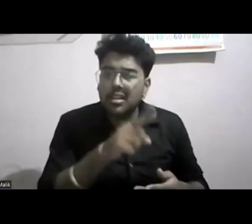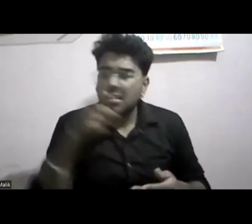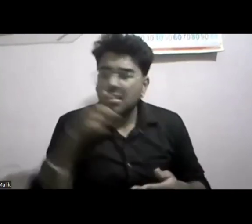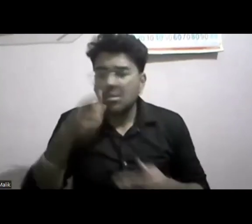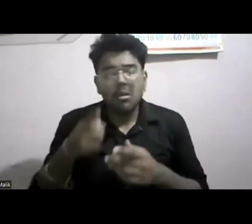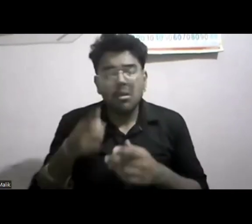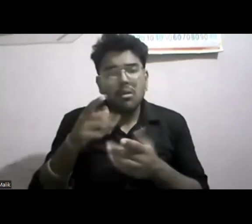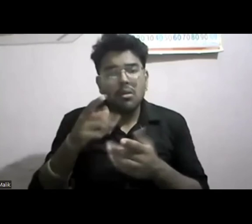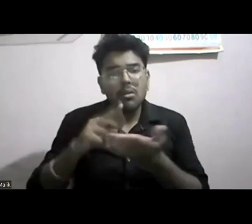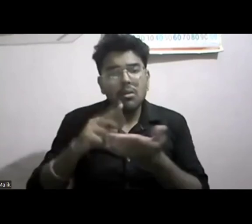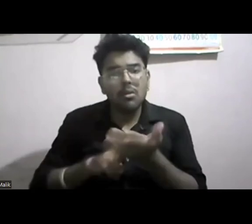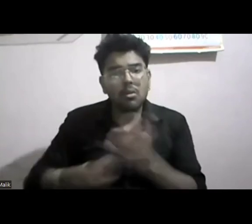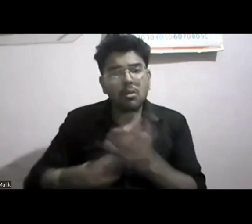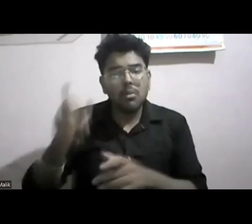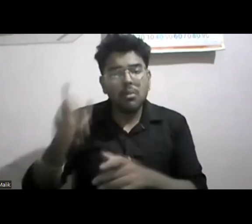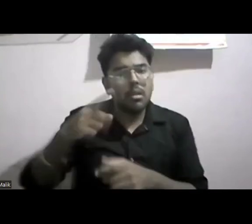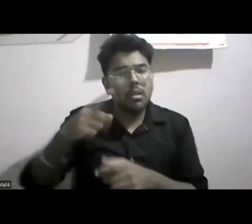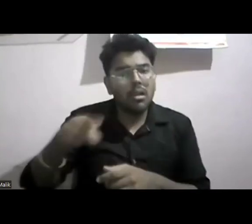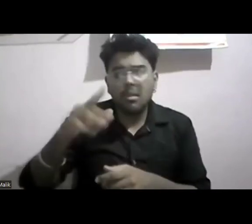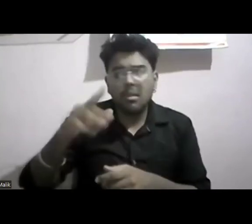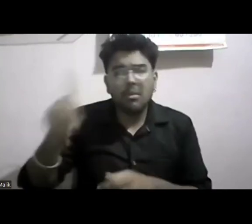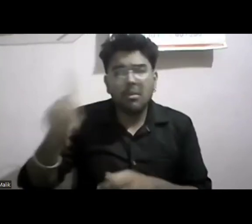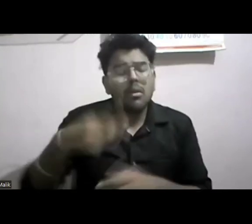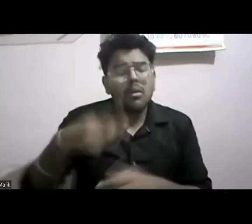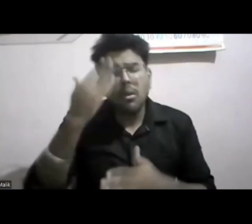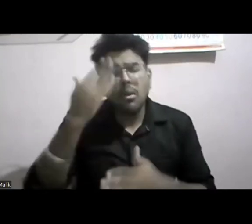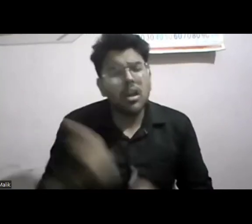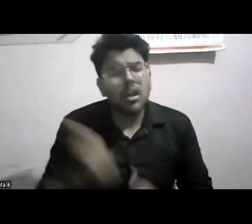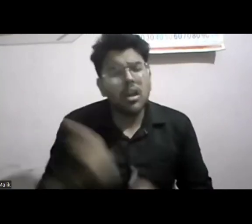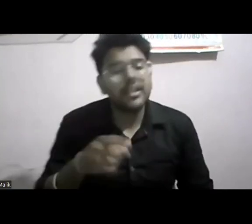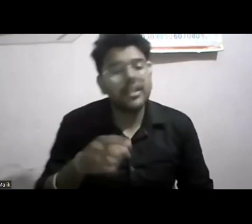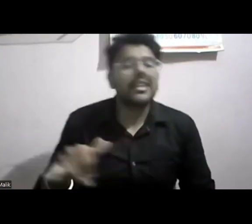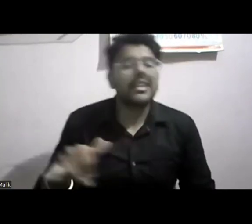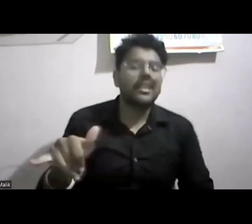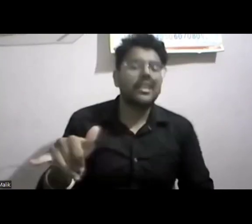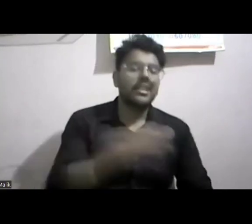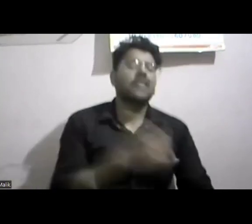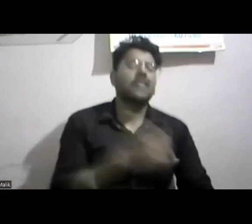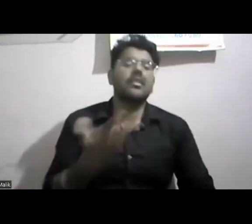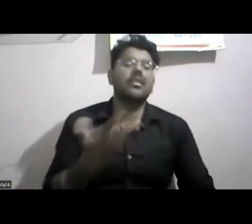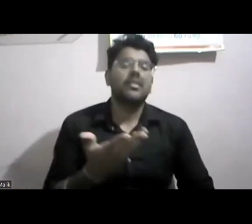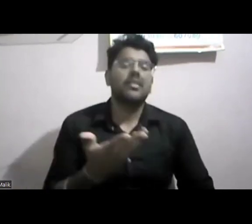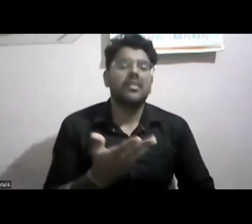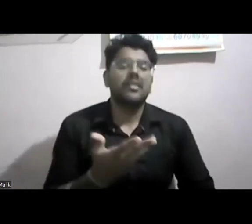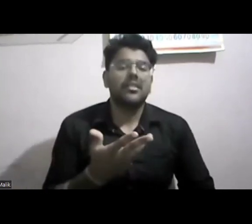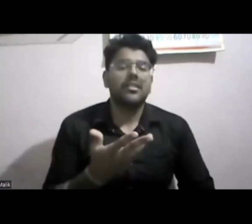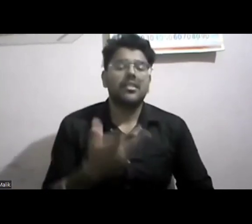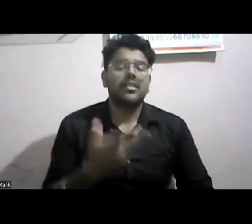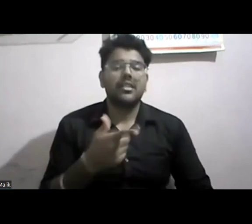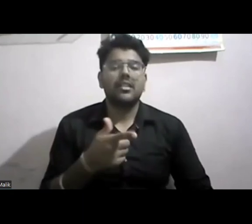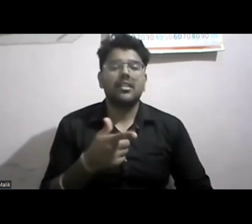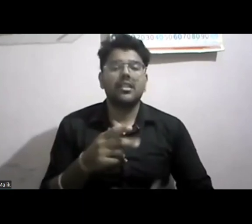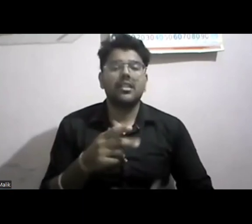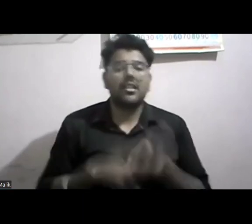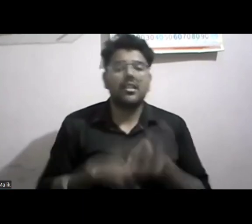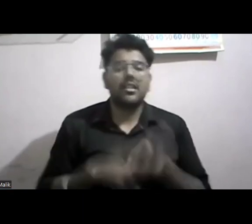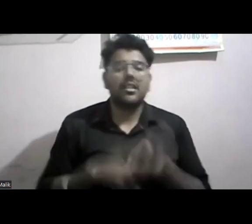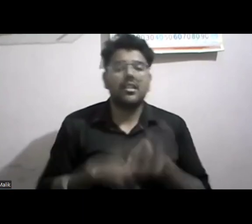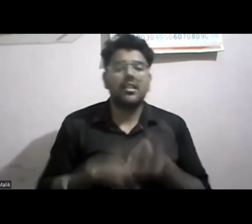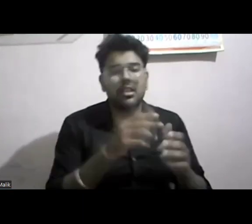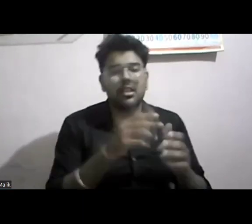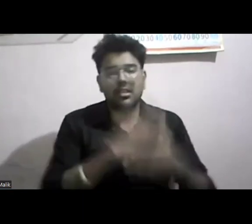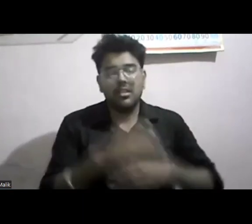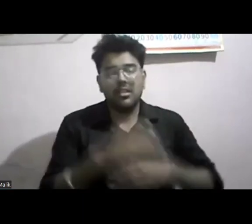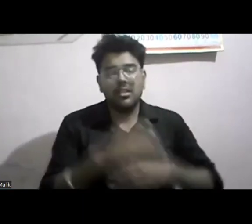be came to the pattern. So yehi to sara jo hum baat kar rahe hain, cultures of ableism, yehi to hai sare kuch. Cultures